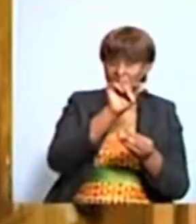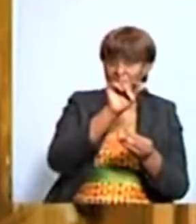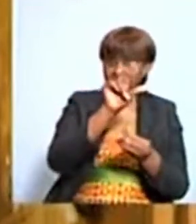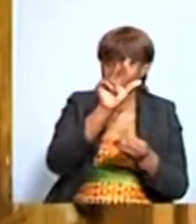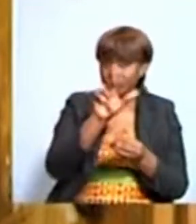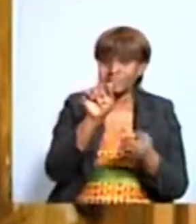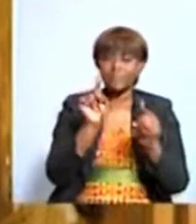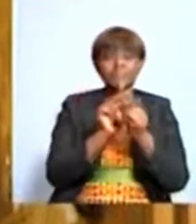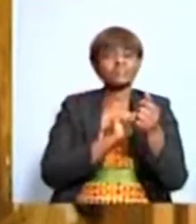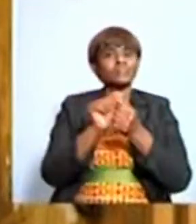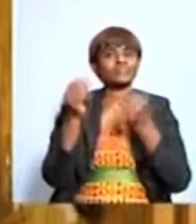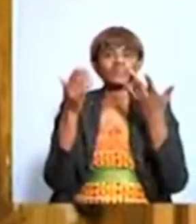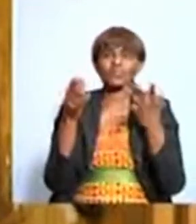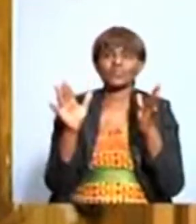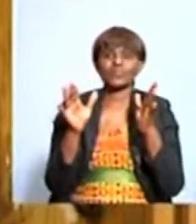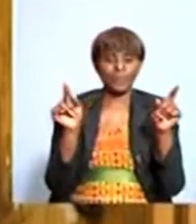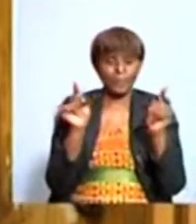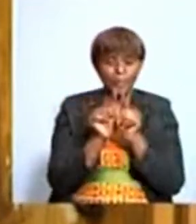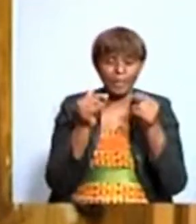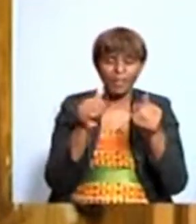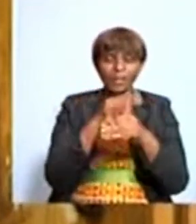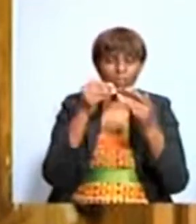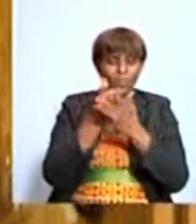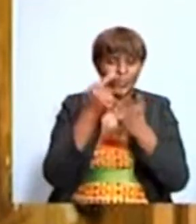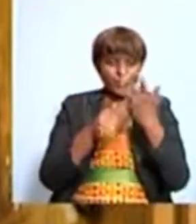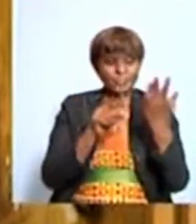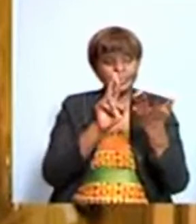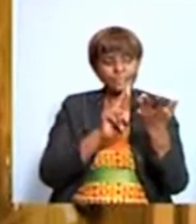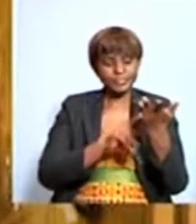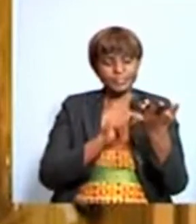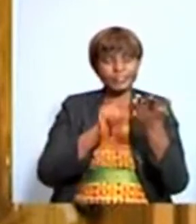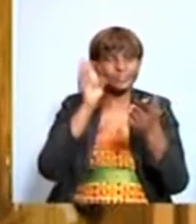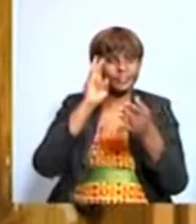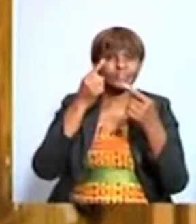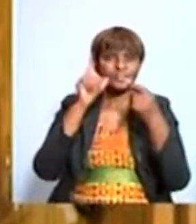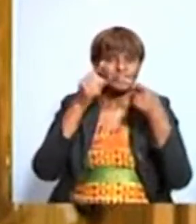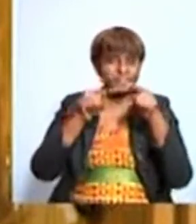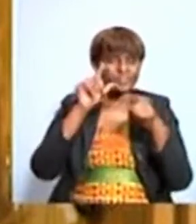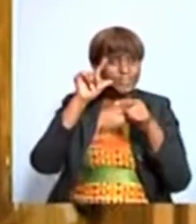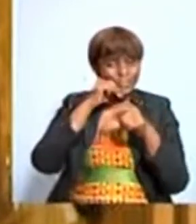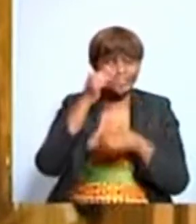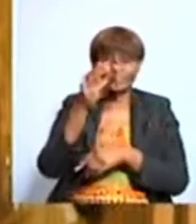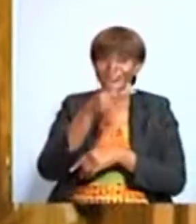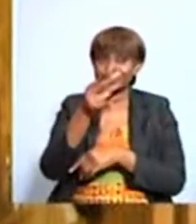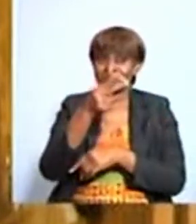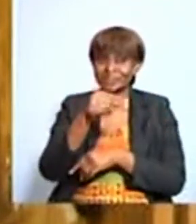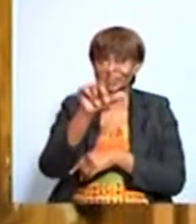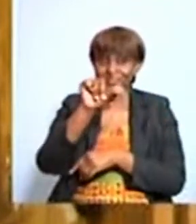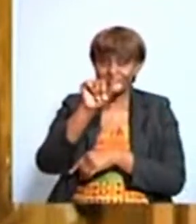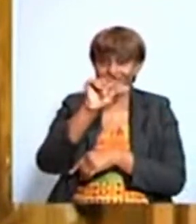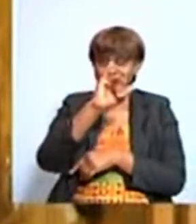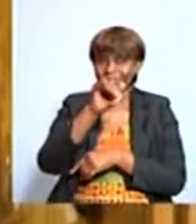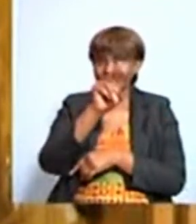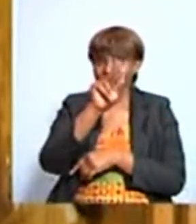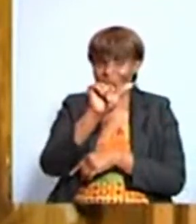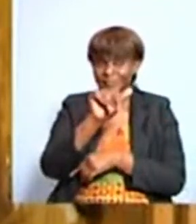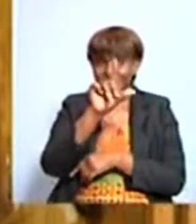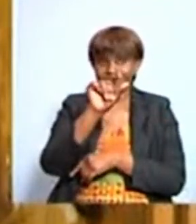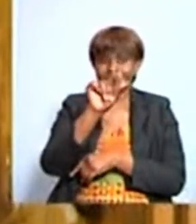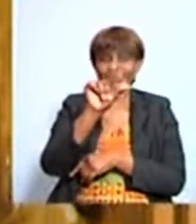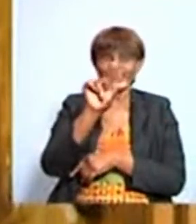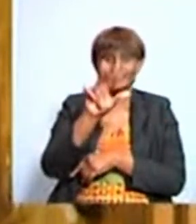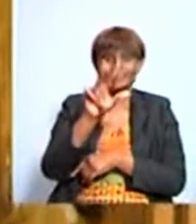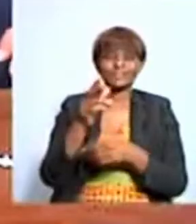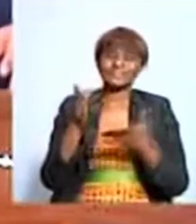equally passed this stage, and consideration of this report will be taken tomorrow, Thursday, 20th July 2023.